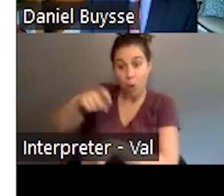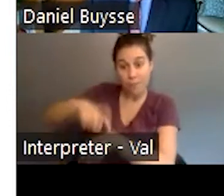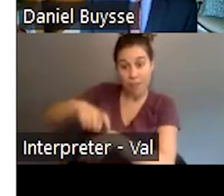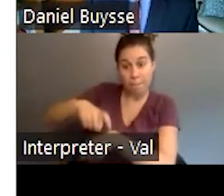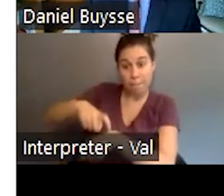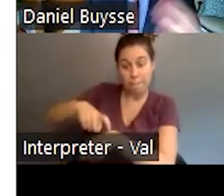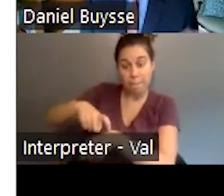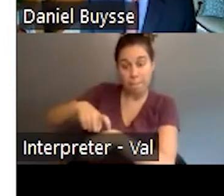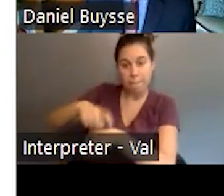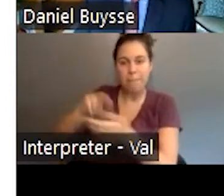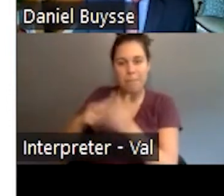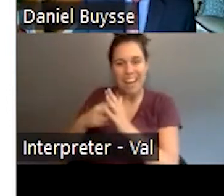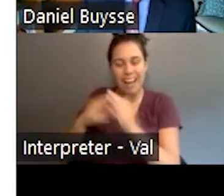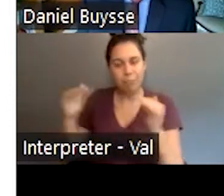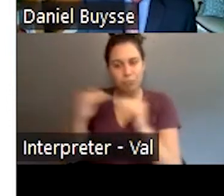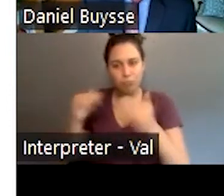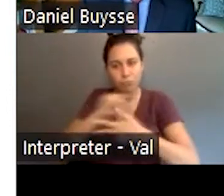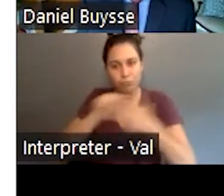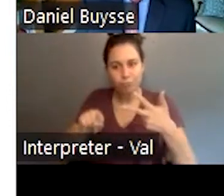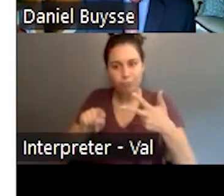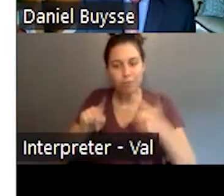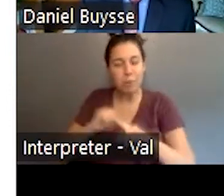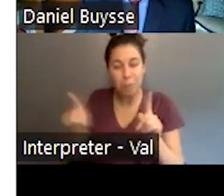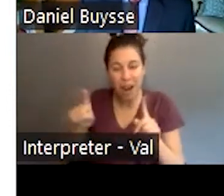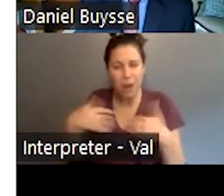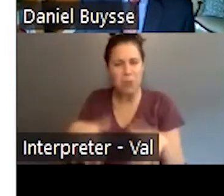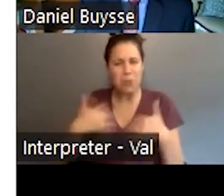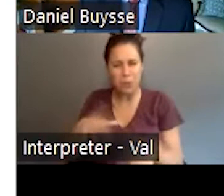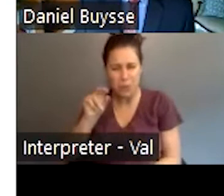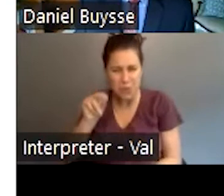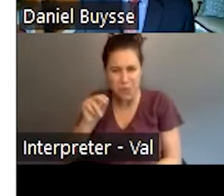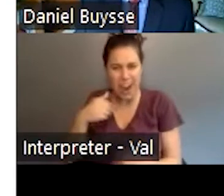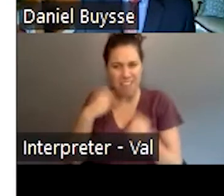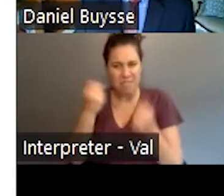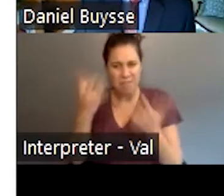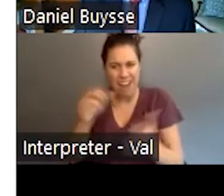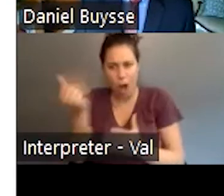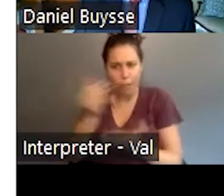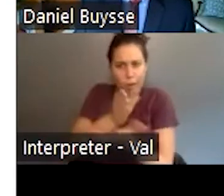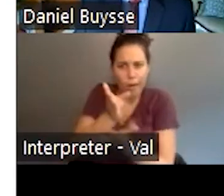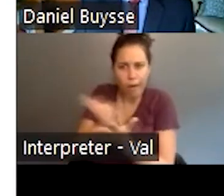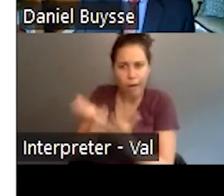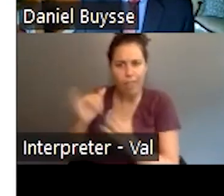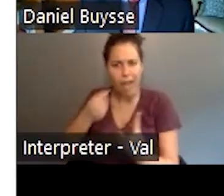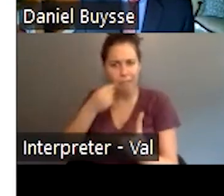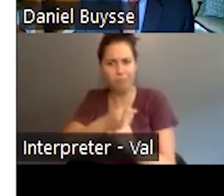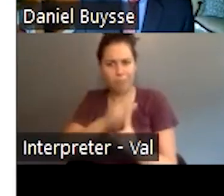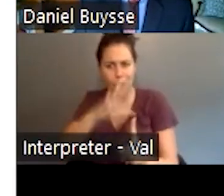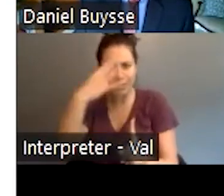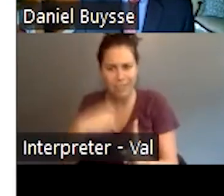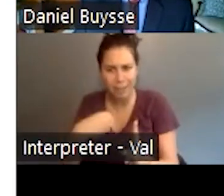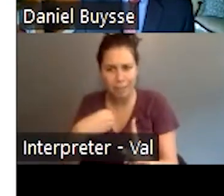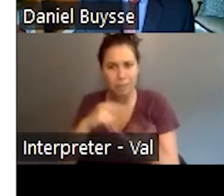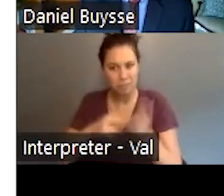are equivalent, but clearly the circumstances and other characteristics around their sleep are quite different and